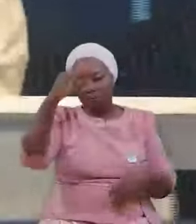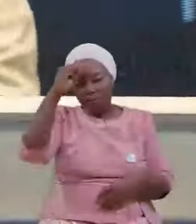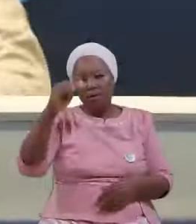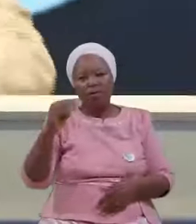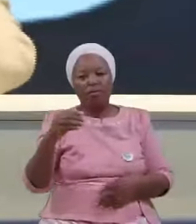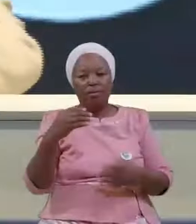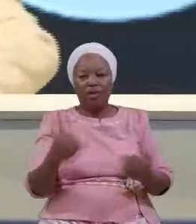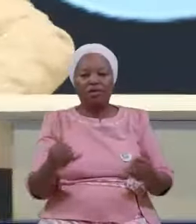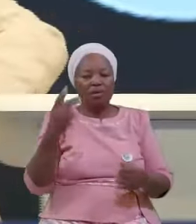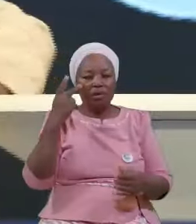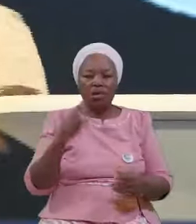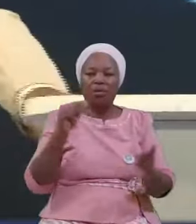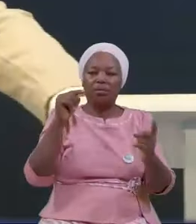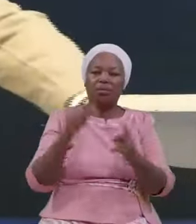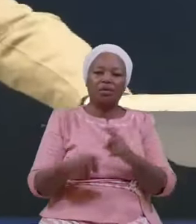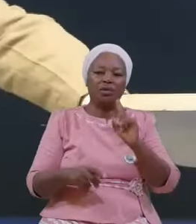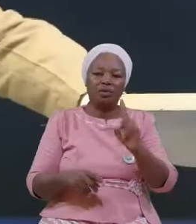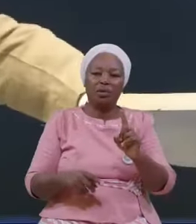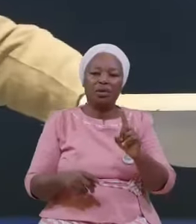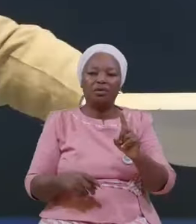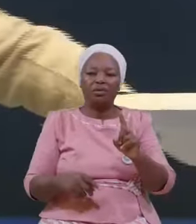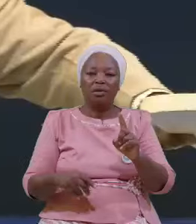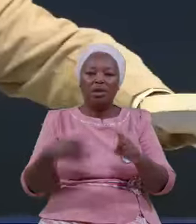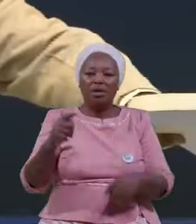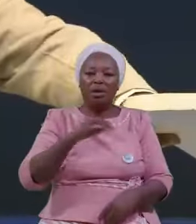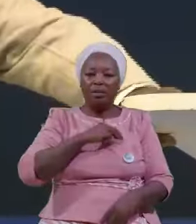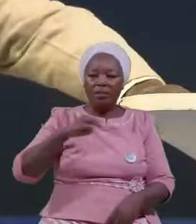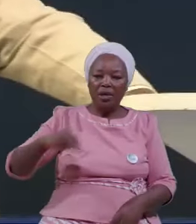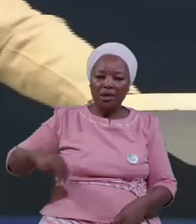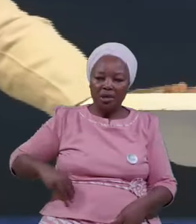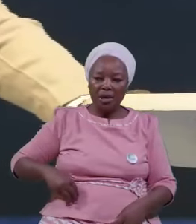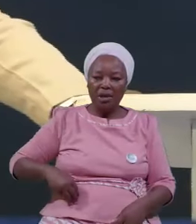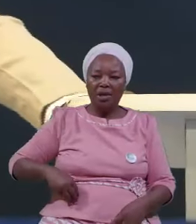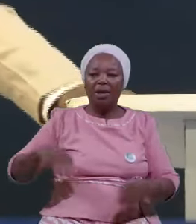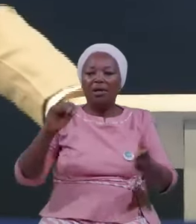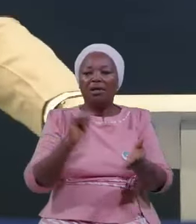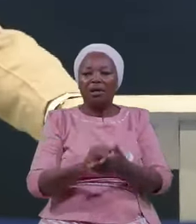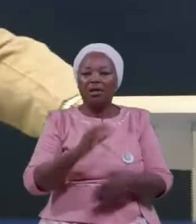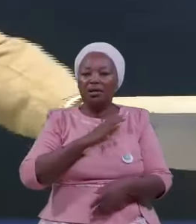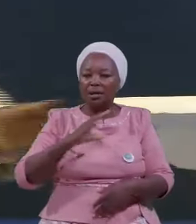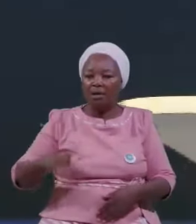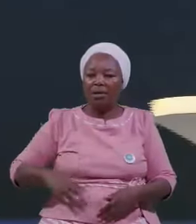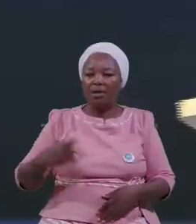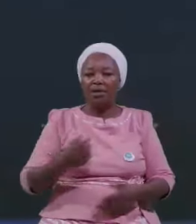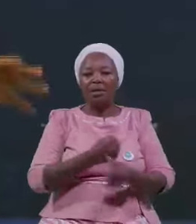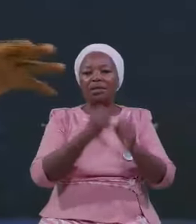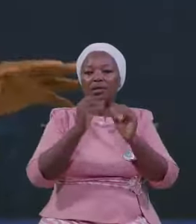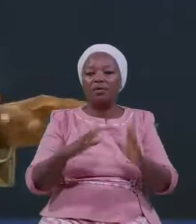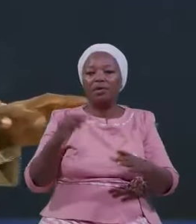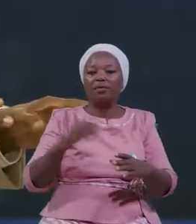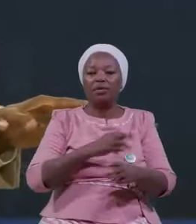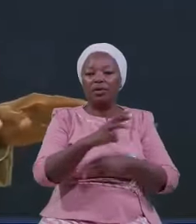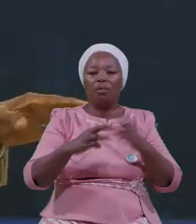one is the Messiah, the Christ, the Savior of the world. Number two is